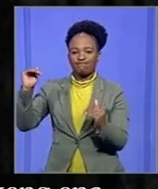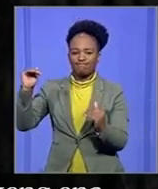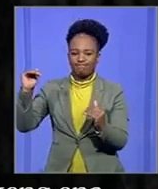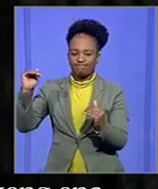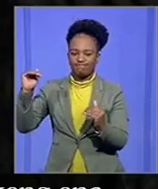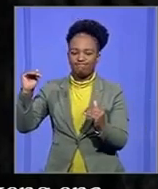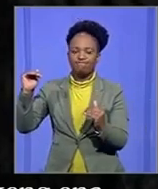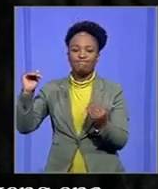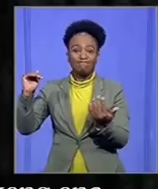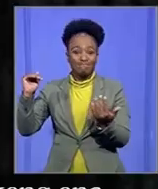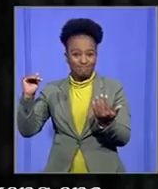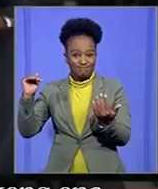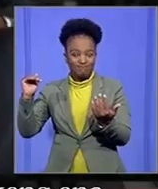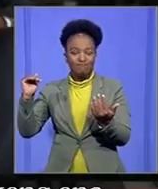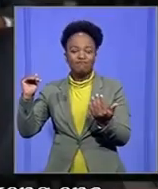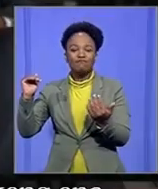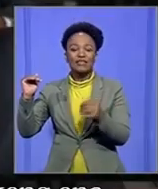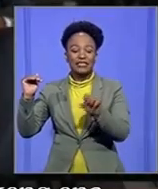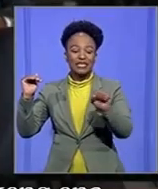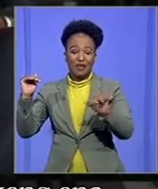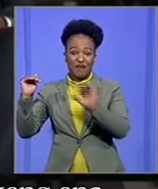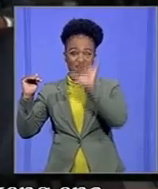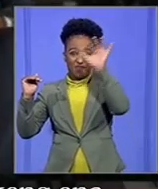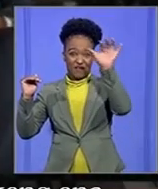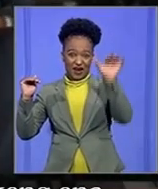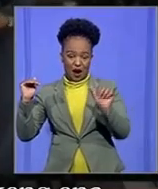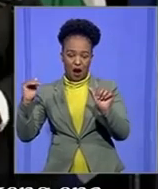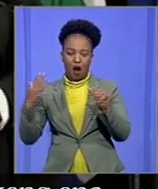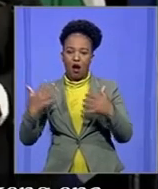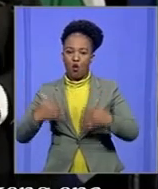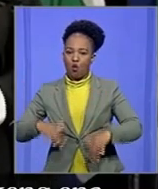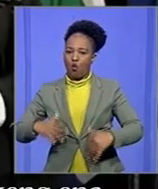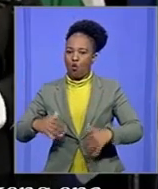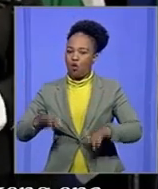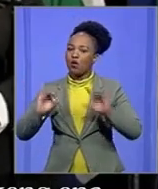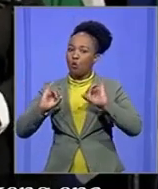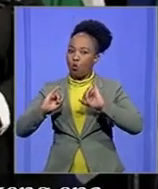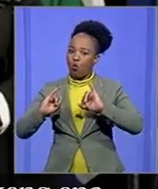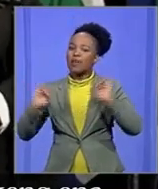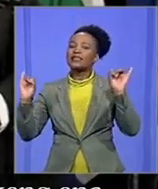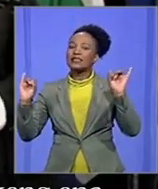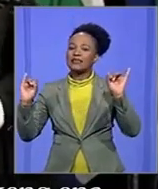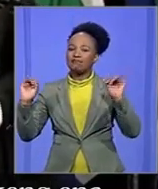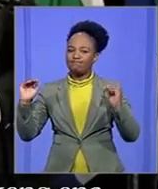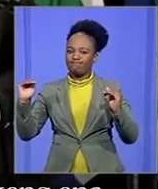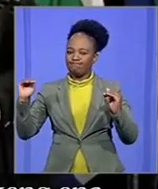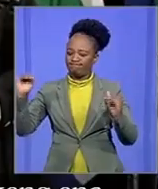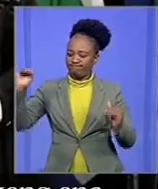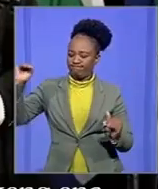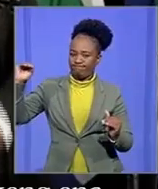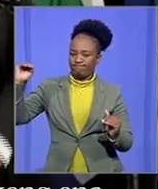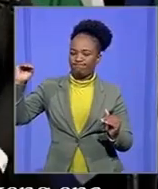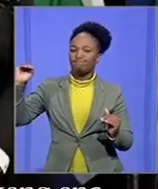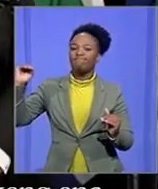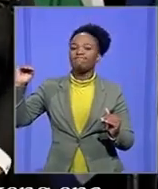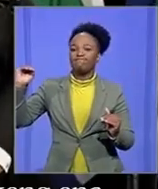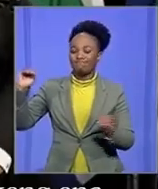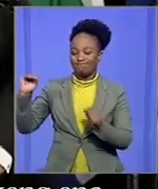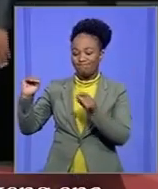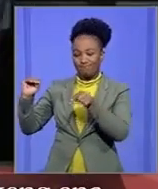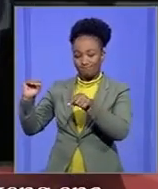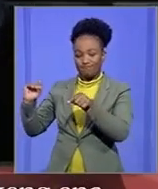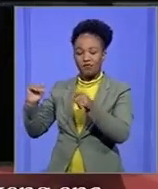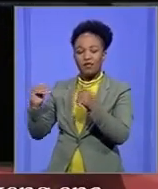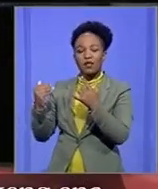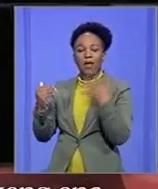bitsang gore Afrika Borwa ke yone naga e leng gore ga e lekalekane e lefatshe ka bophara. Ka jalo kabinete tla be tepatepane le